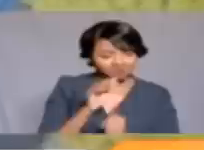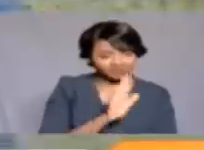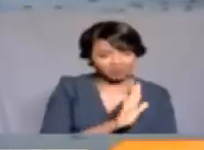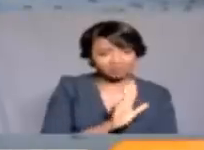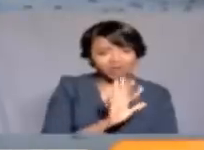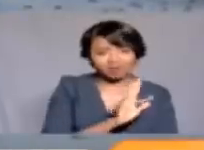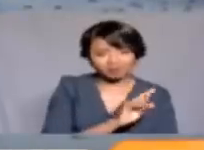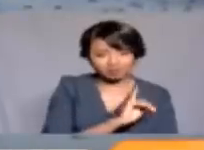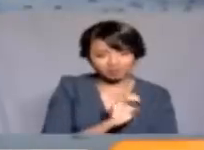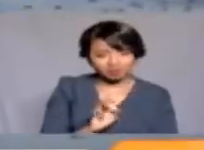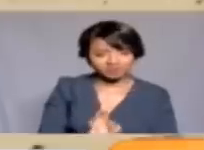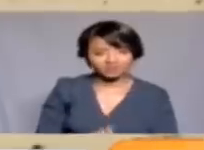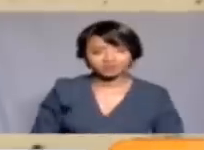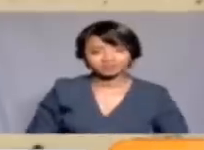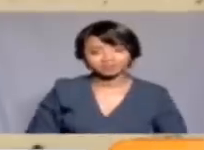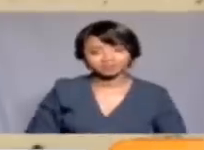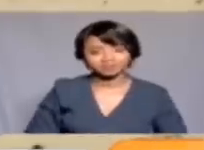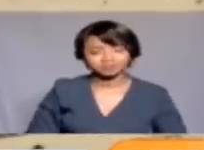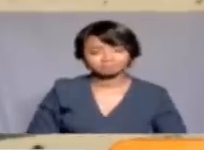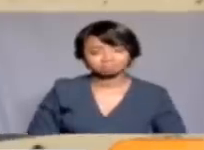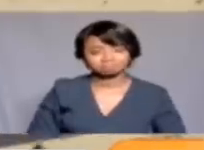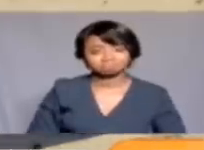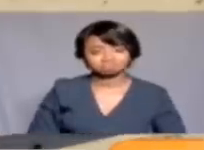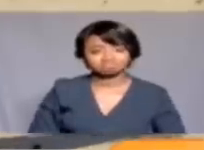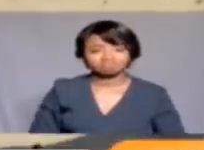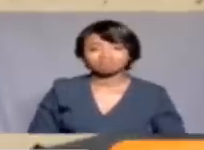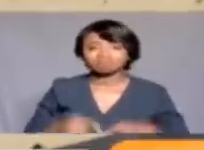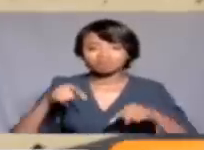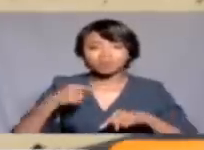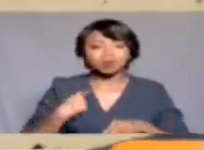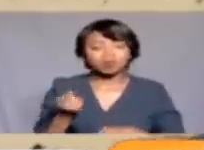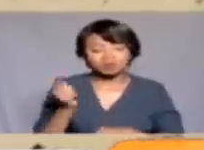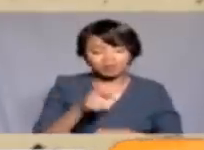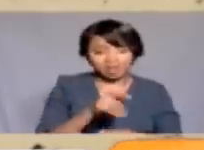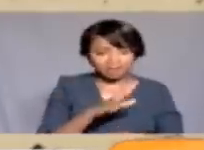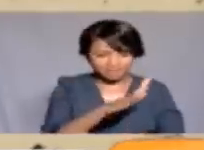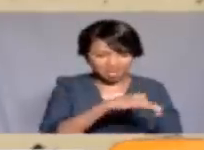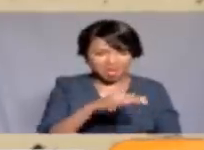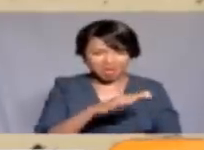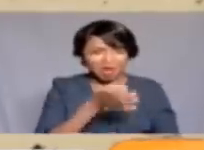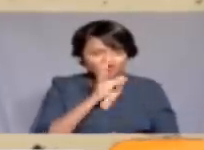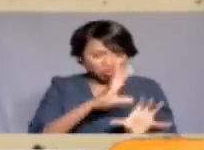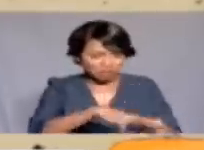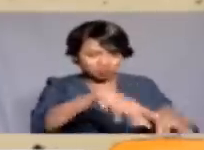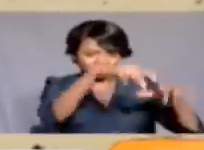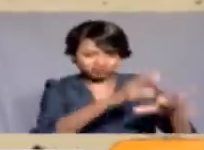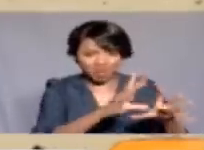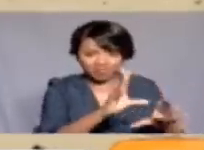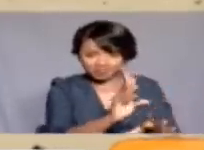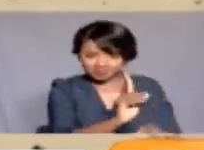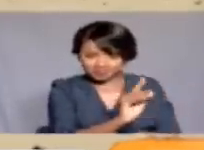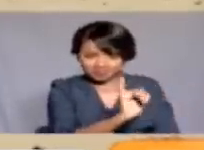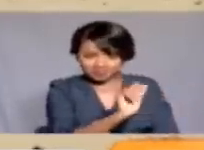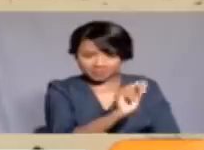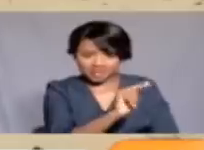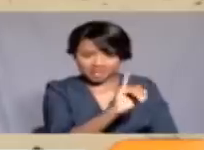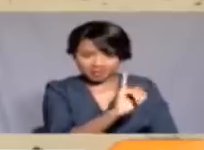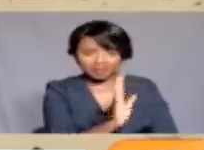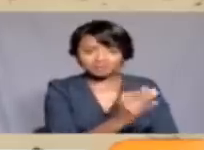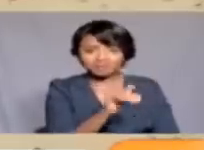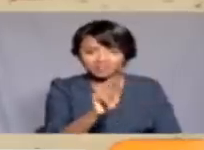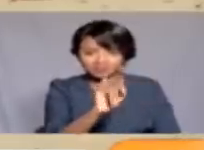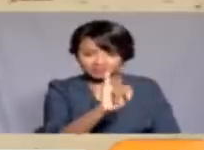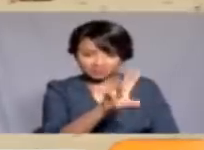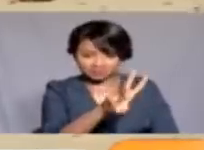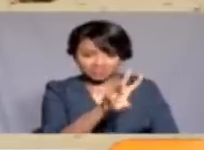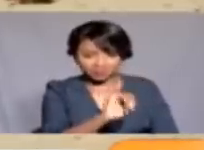reef! We are at the beaches of Diani and Tiwi to investigate the impact of these sand harvesting and